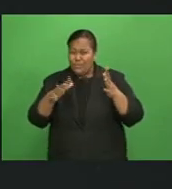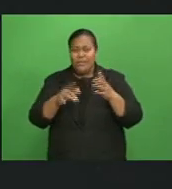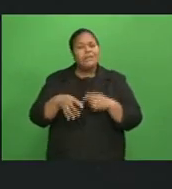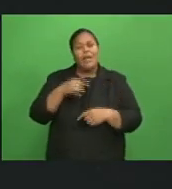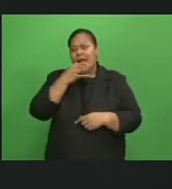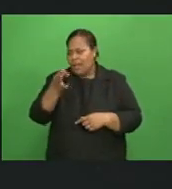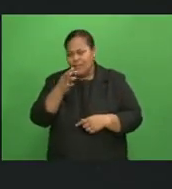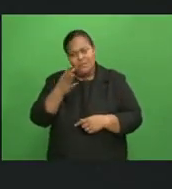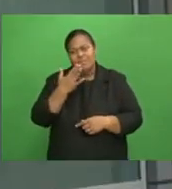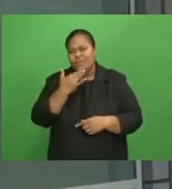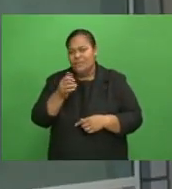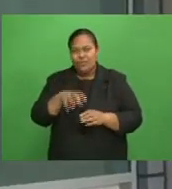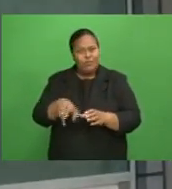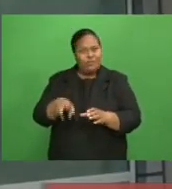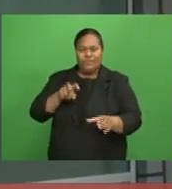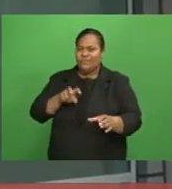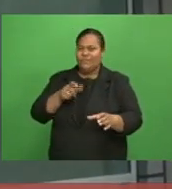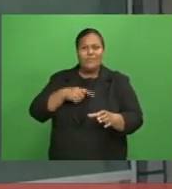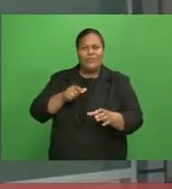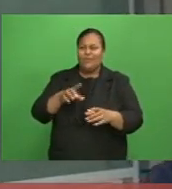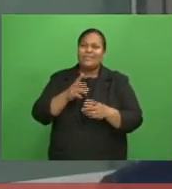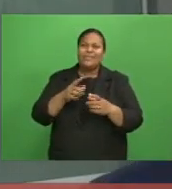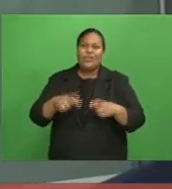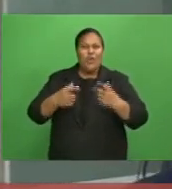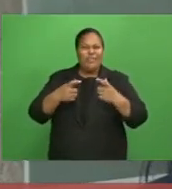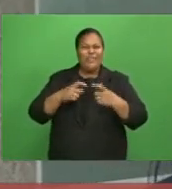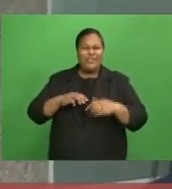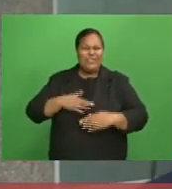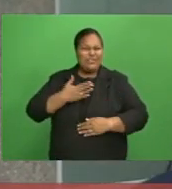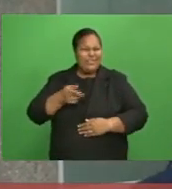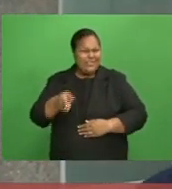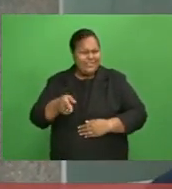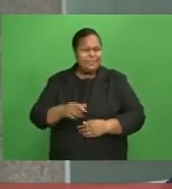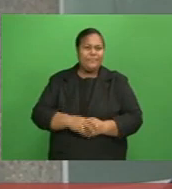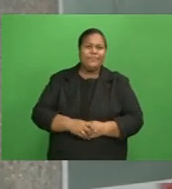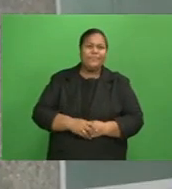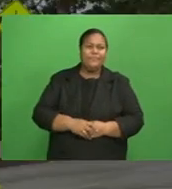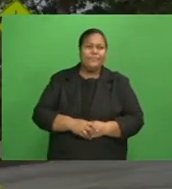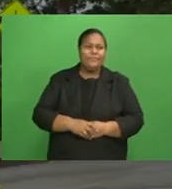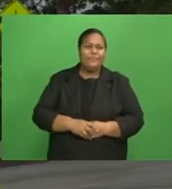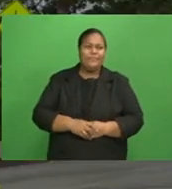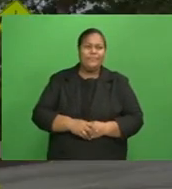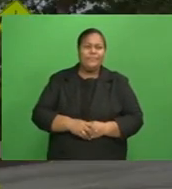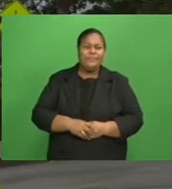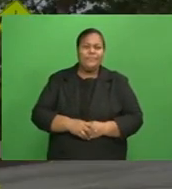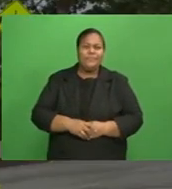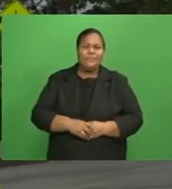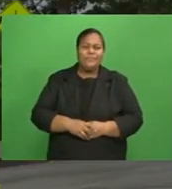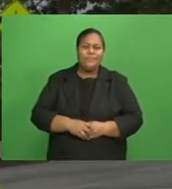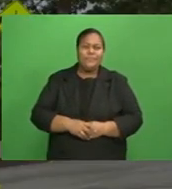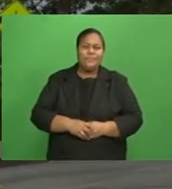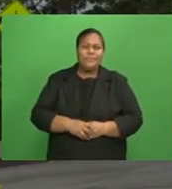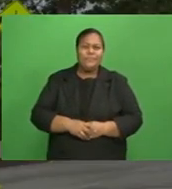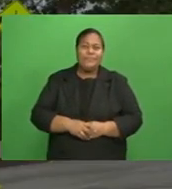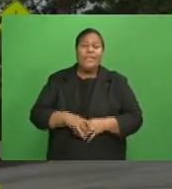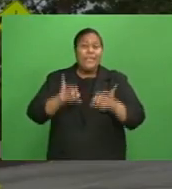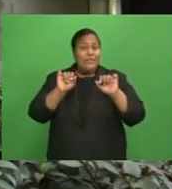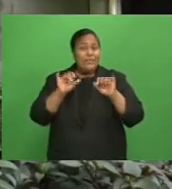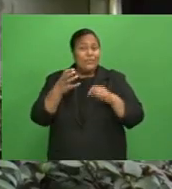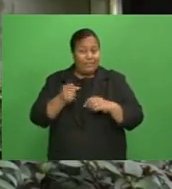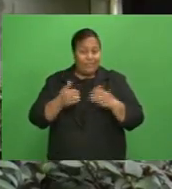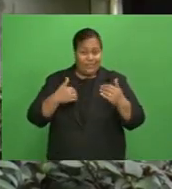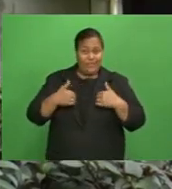of interest. I think the whole idea of the meeting today was to find a quick resolve to the issues happening at the